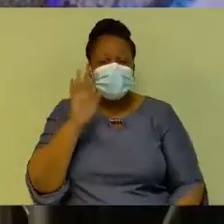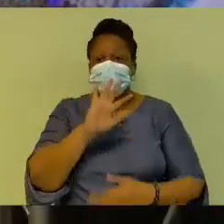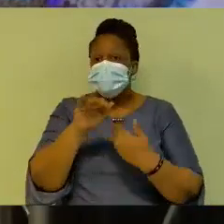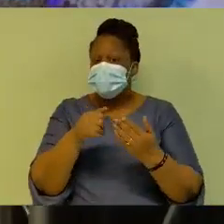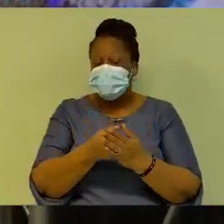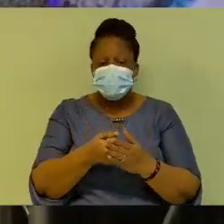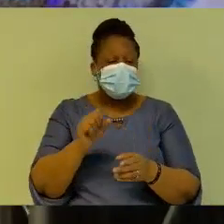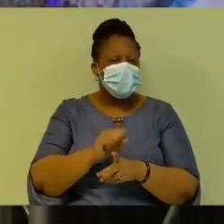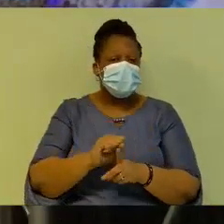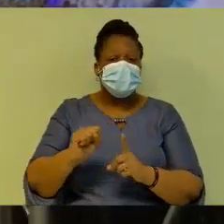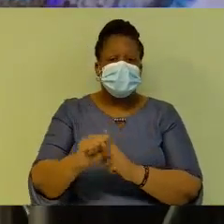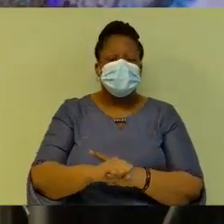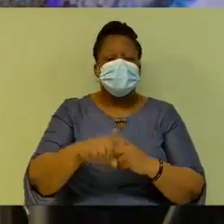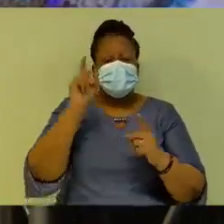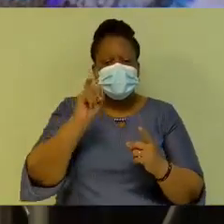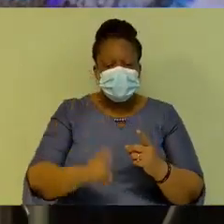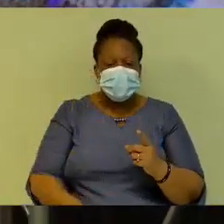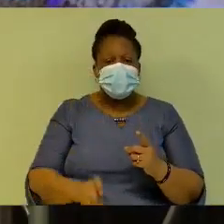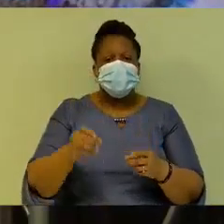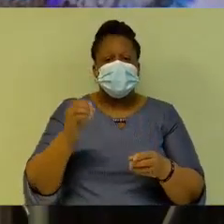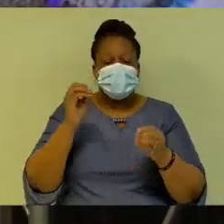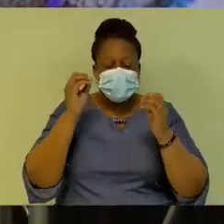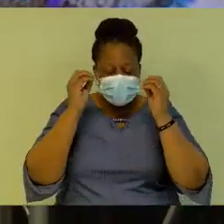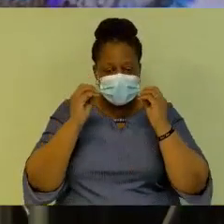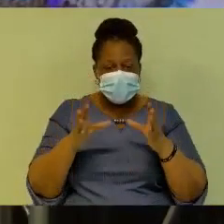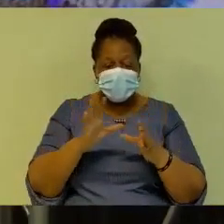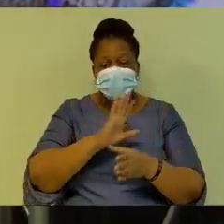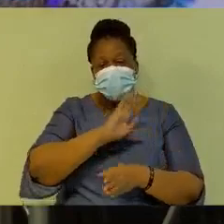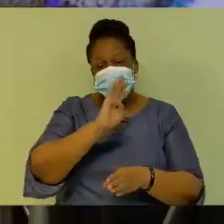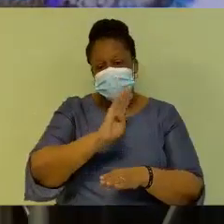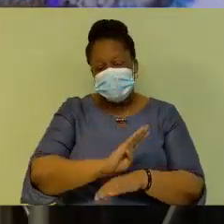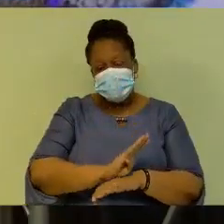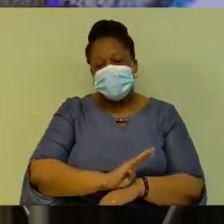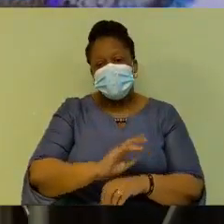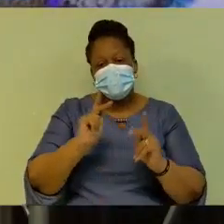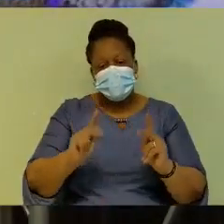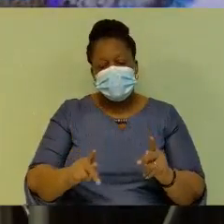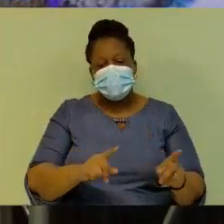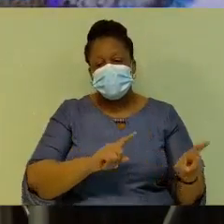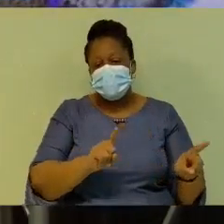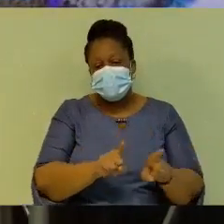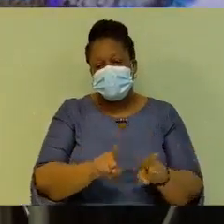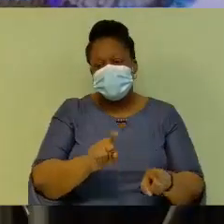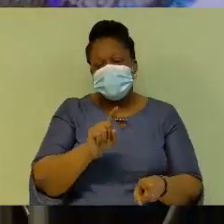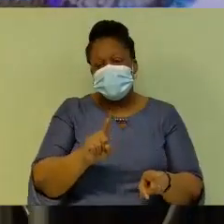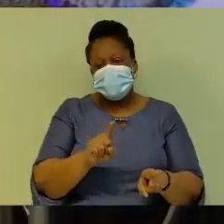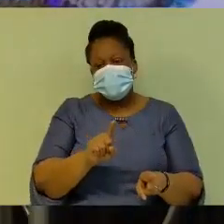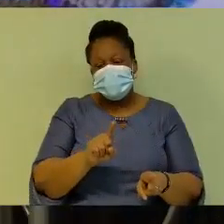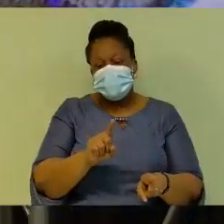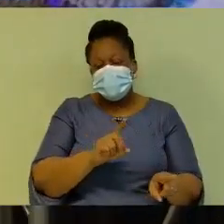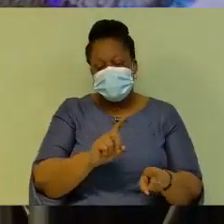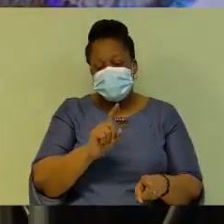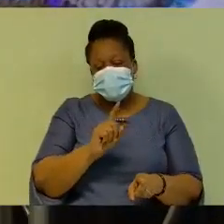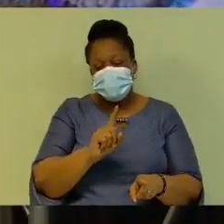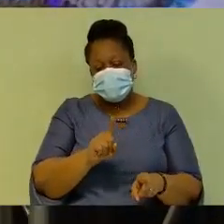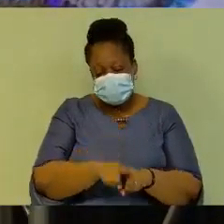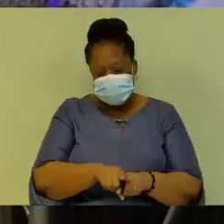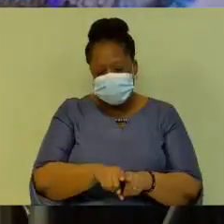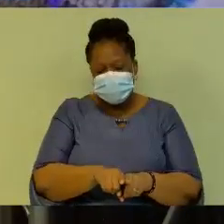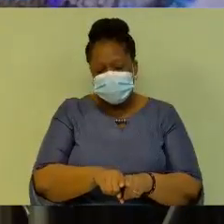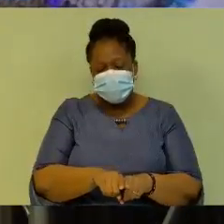society's approach and the business sector has to play their role. So I want to applaud those businesses who continue to